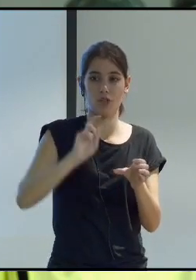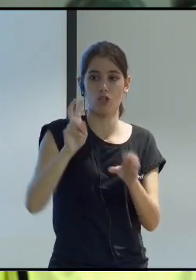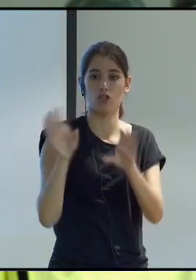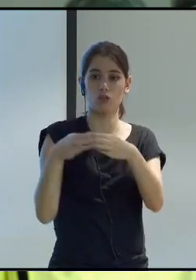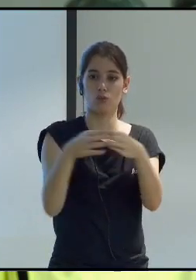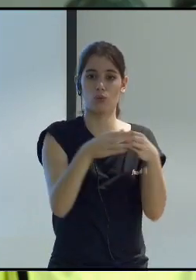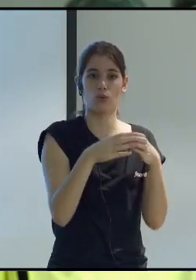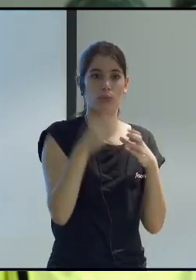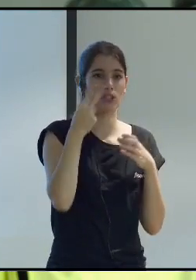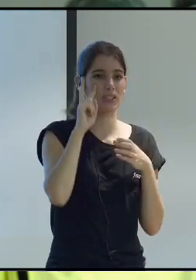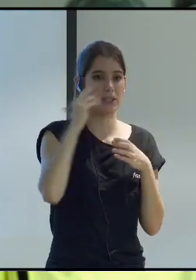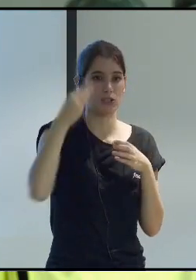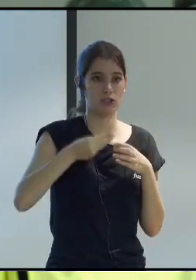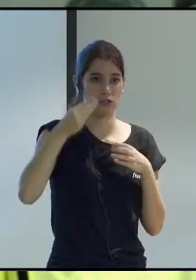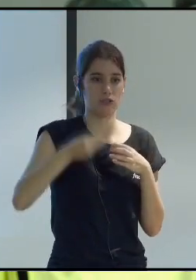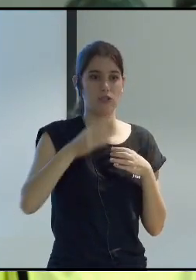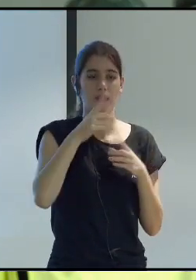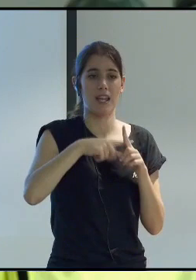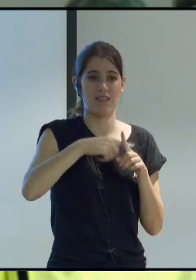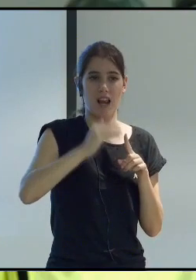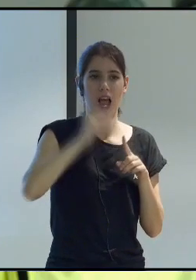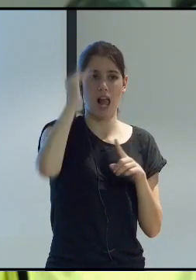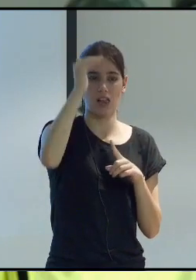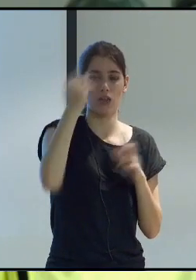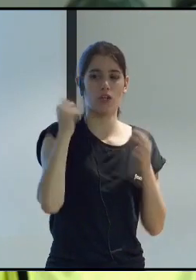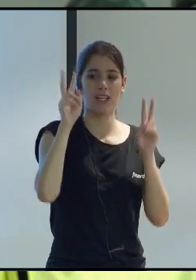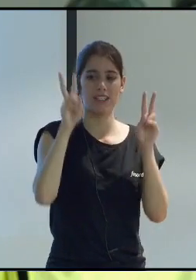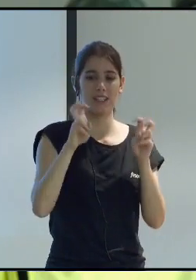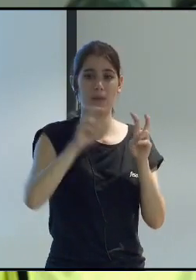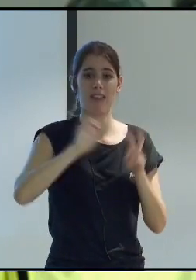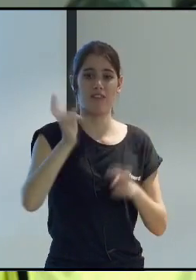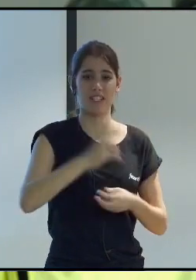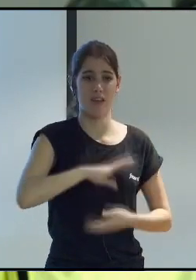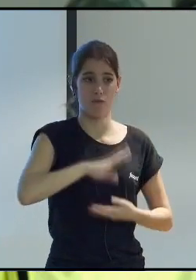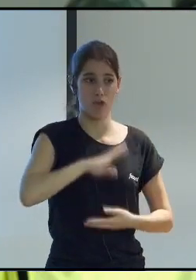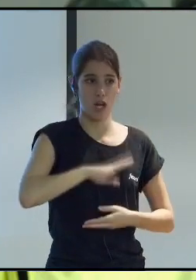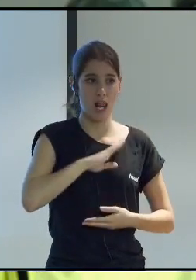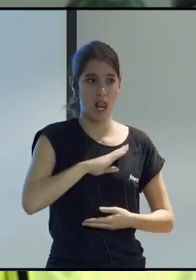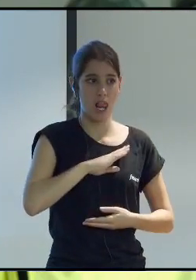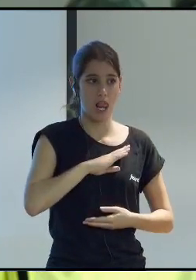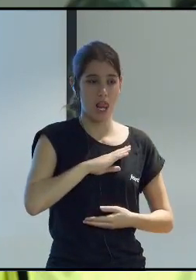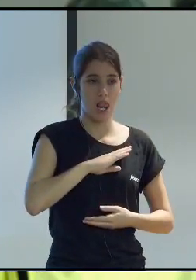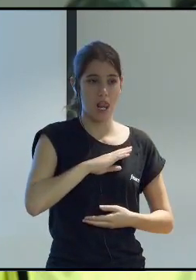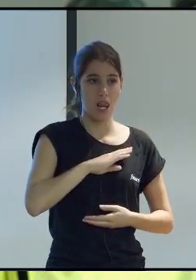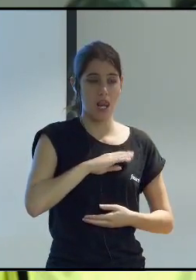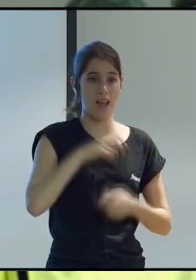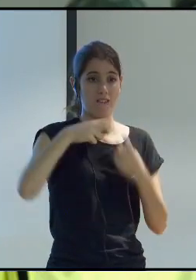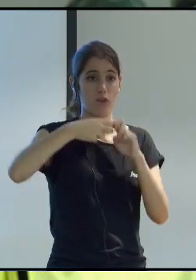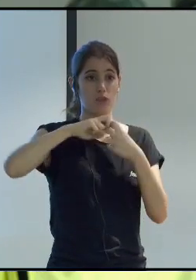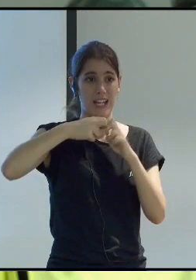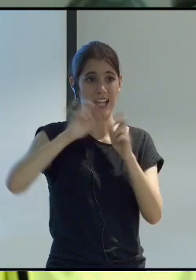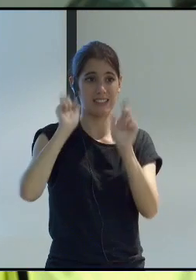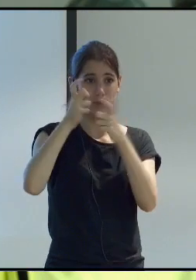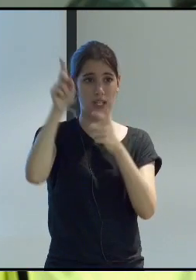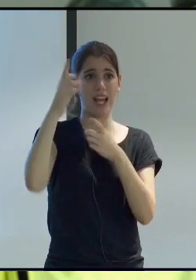high level group on disability, where ENIS is at the moment in Brussels. There we have a lot of people from the member